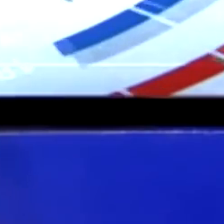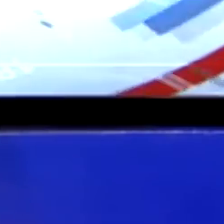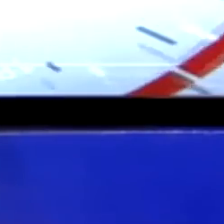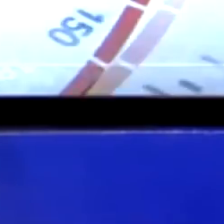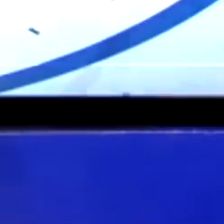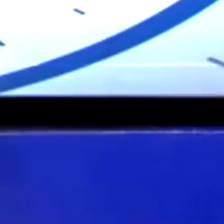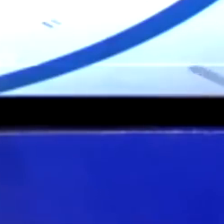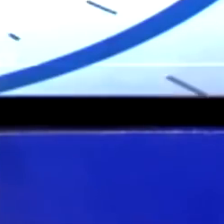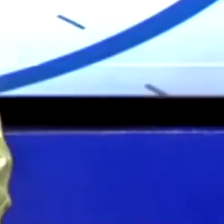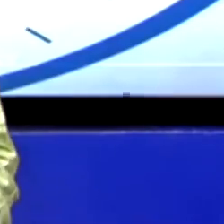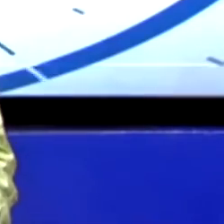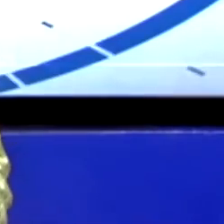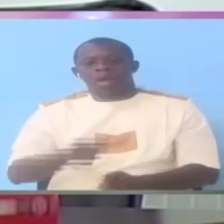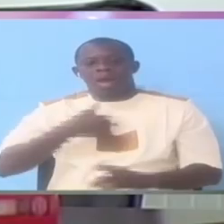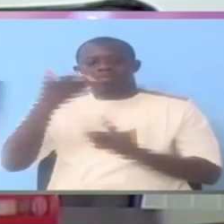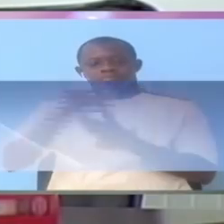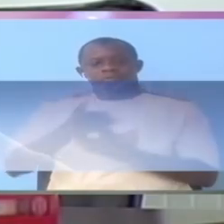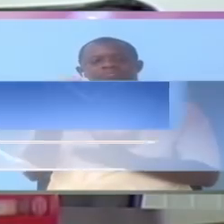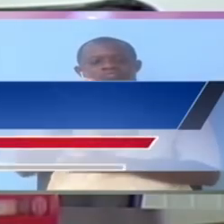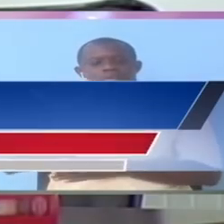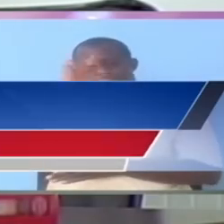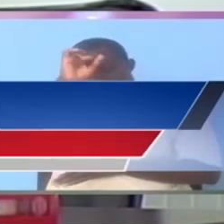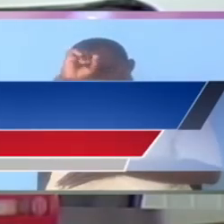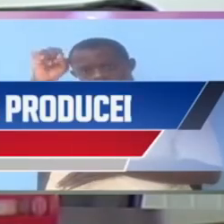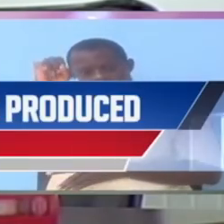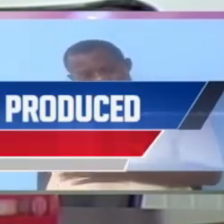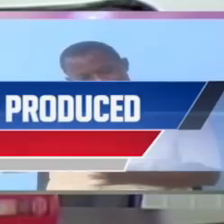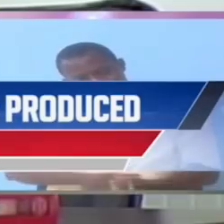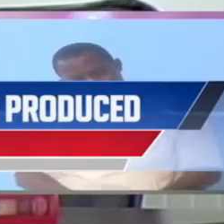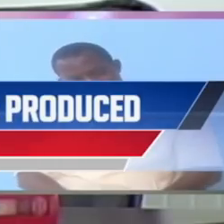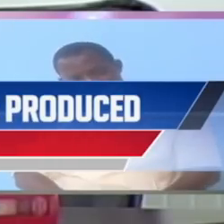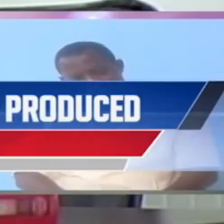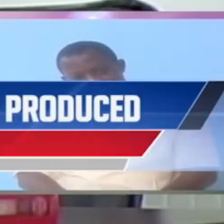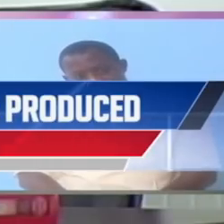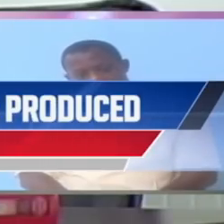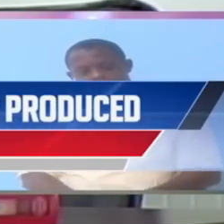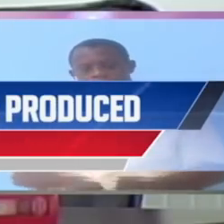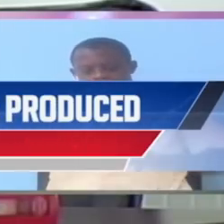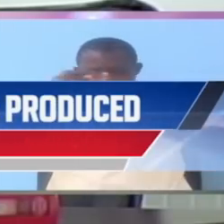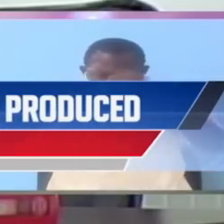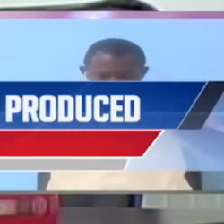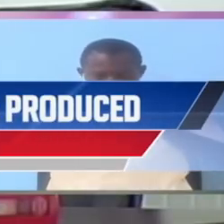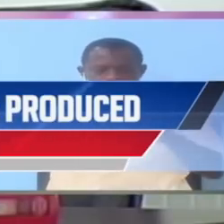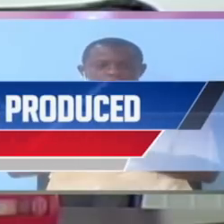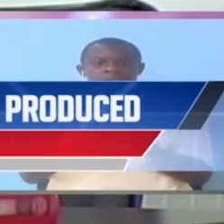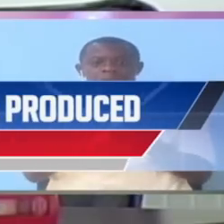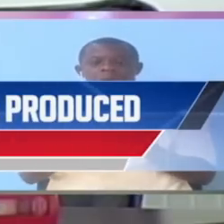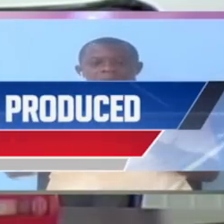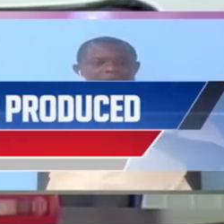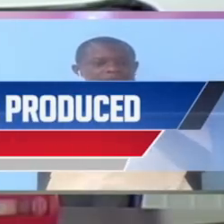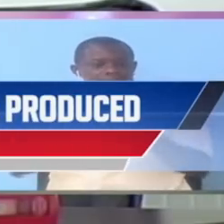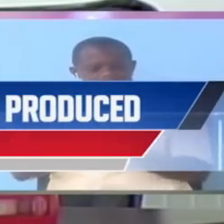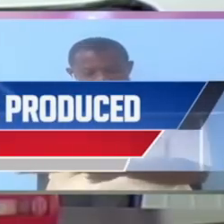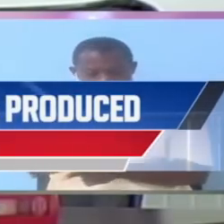C has the rest of that story. Jibril Ngor Seka is a seasoned NIA officer who joined the service during the days of